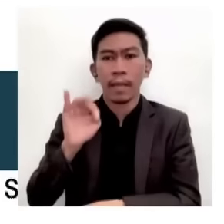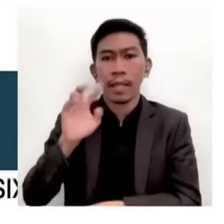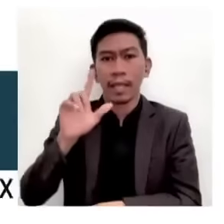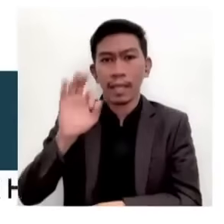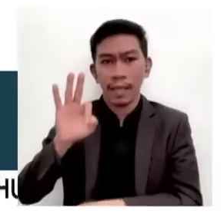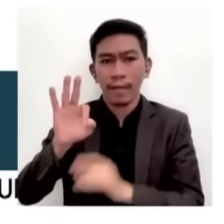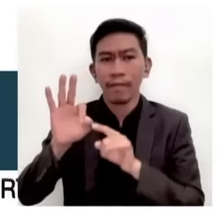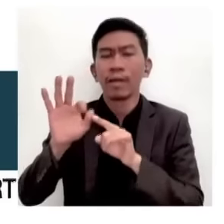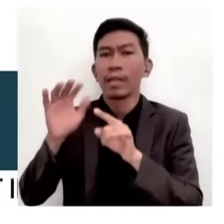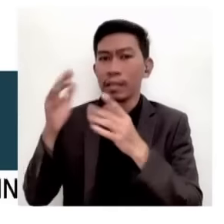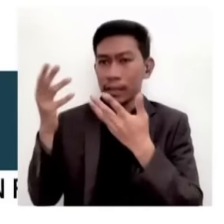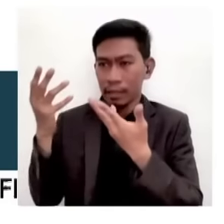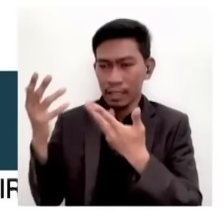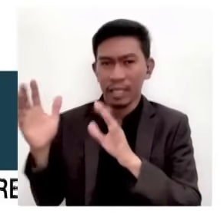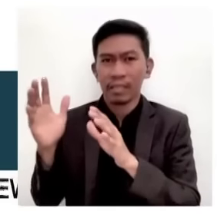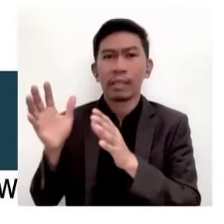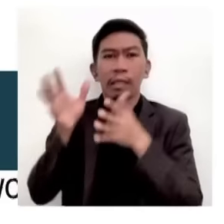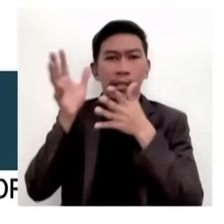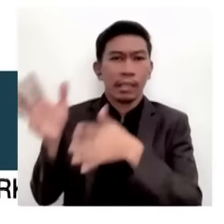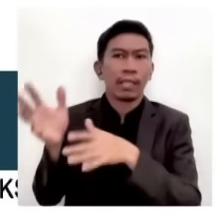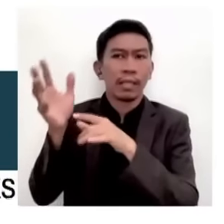Mindanao.